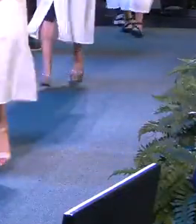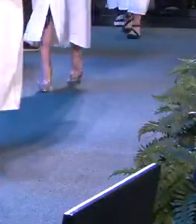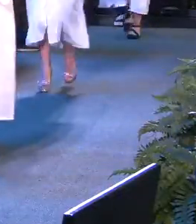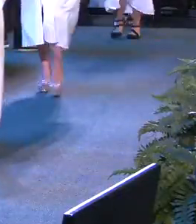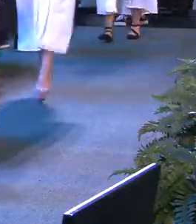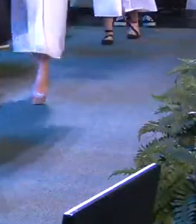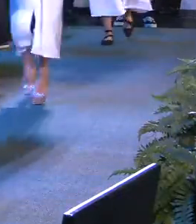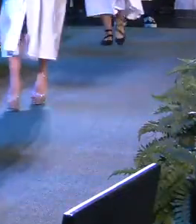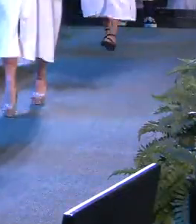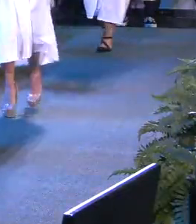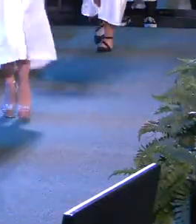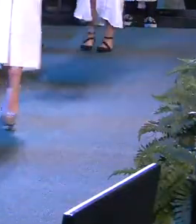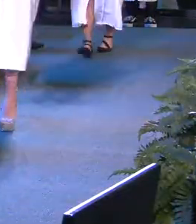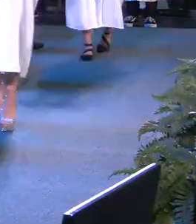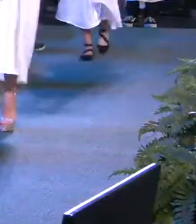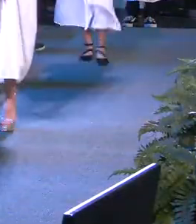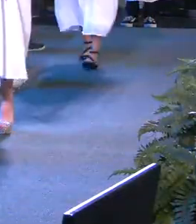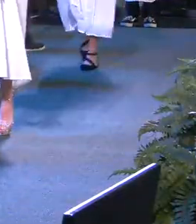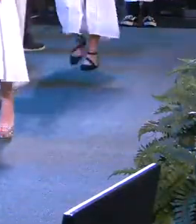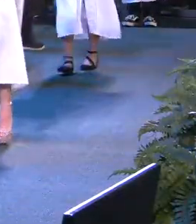Michaela Corraton.